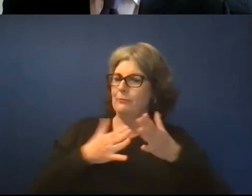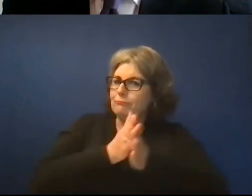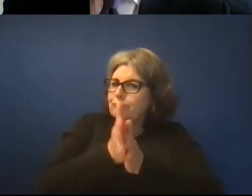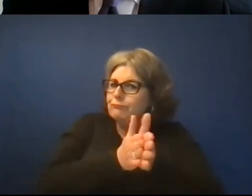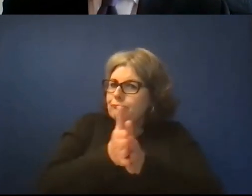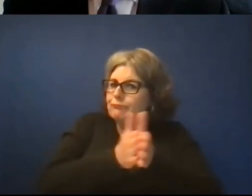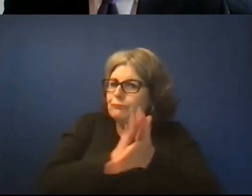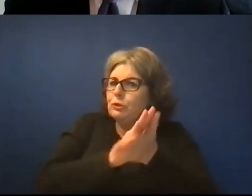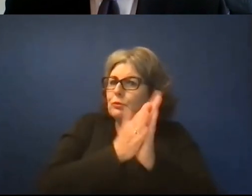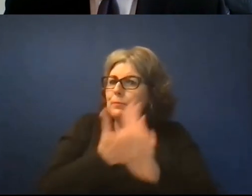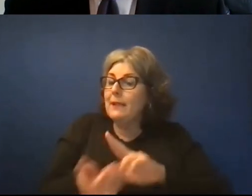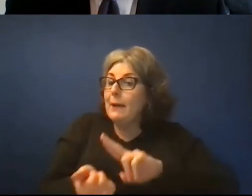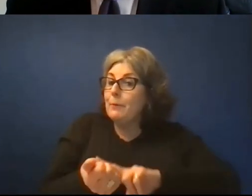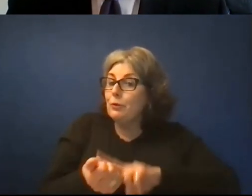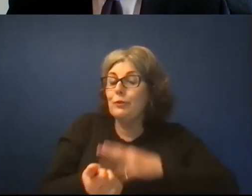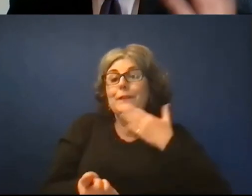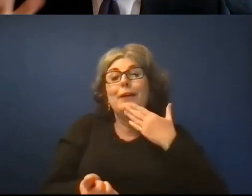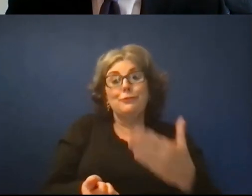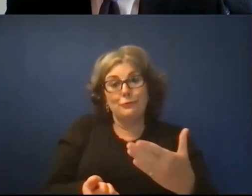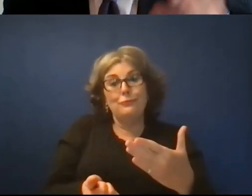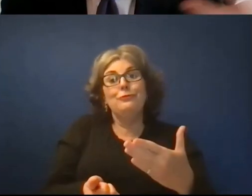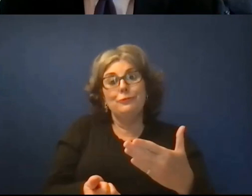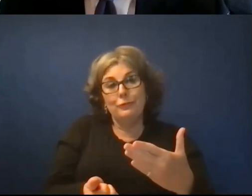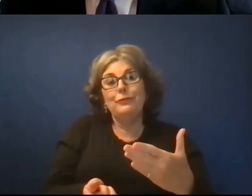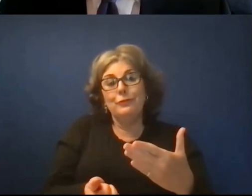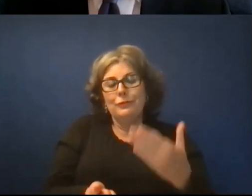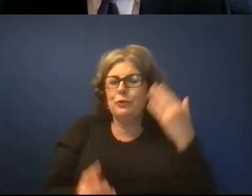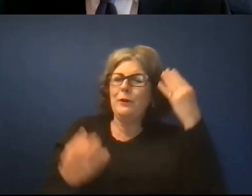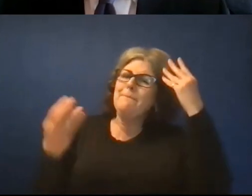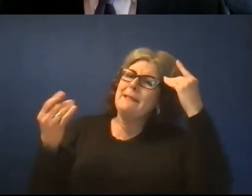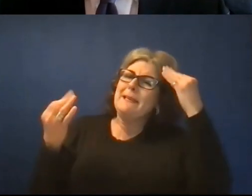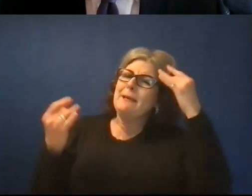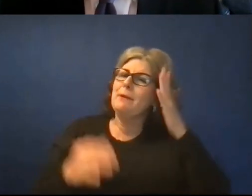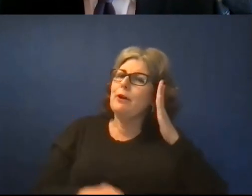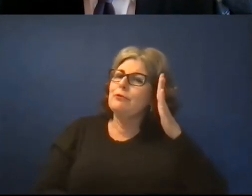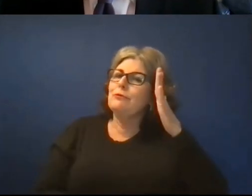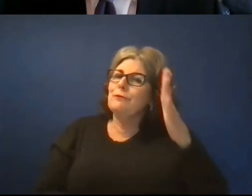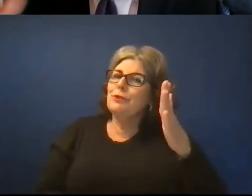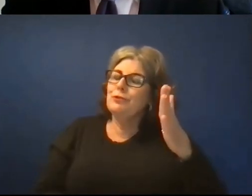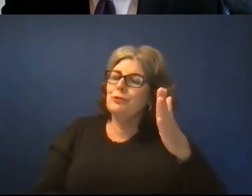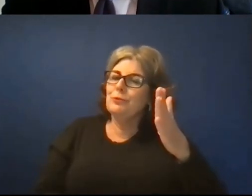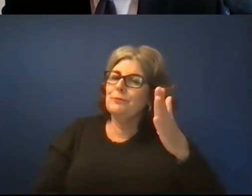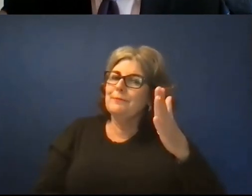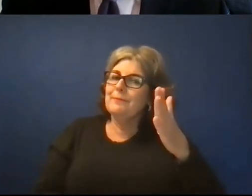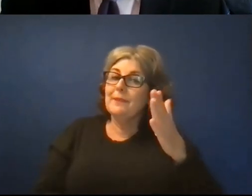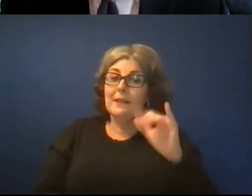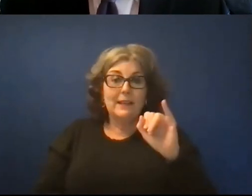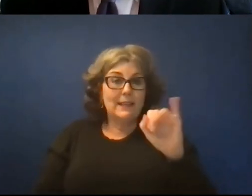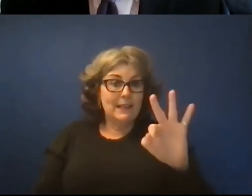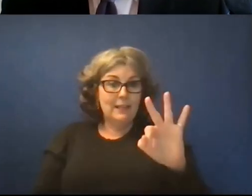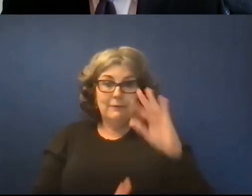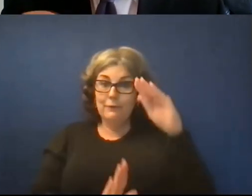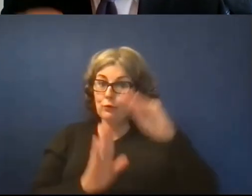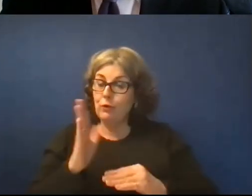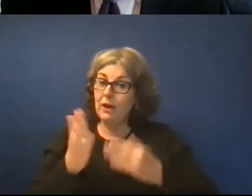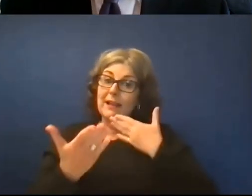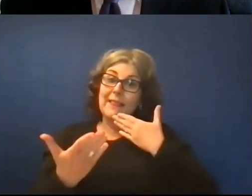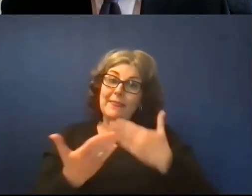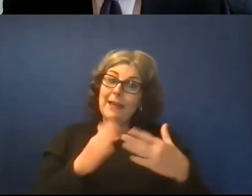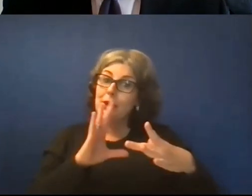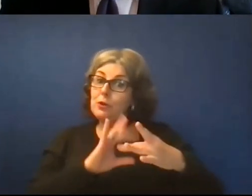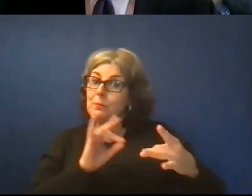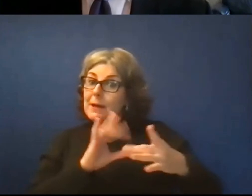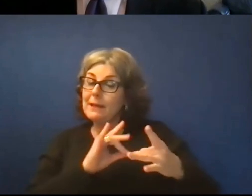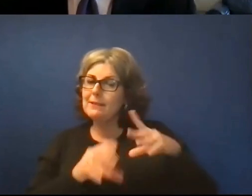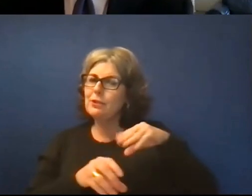you? That's a great place to start when you start thinking about your future. So think about that. If you were to put together a thank you message, maybe you would